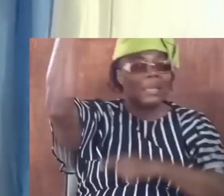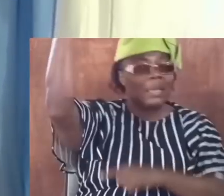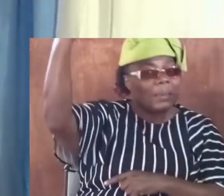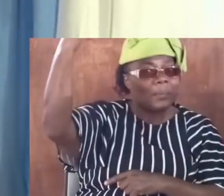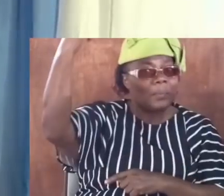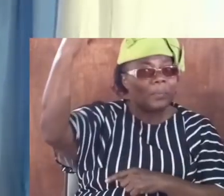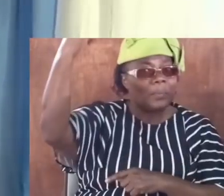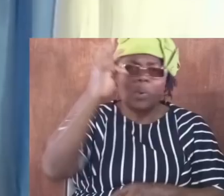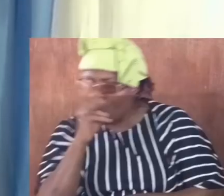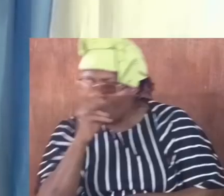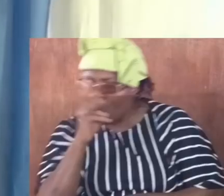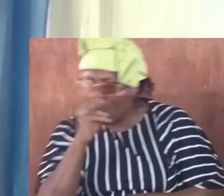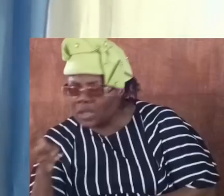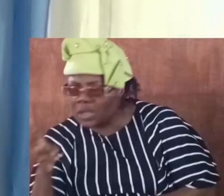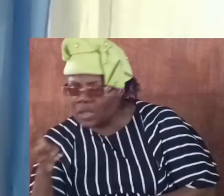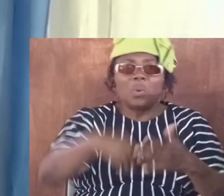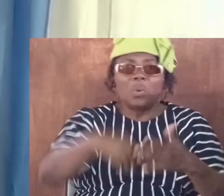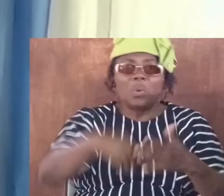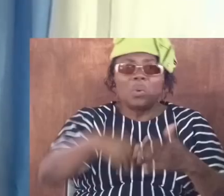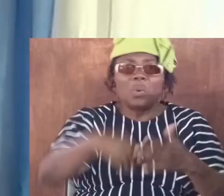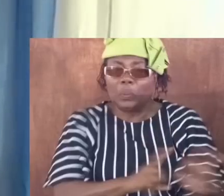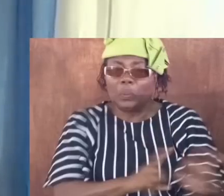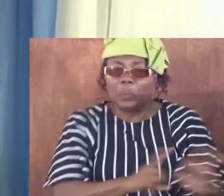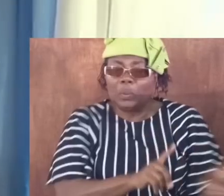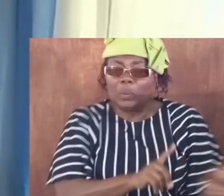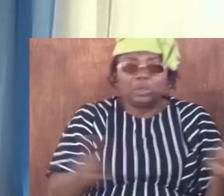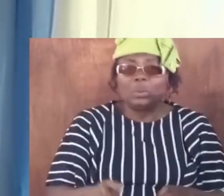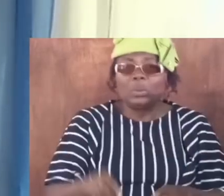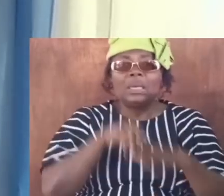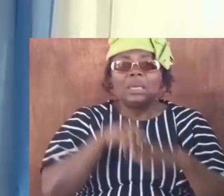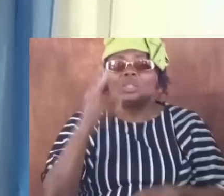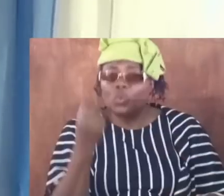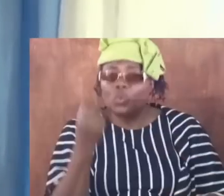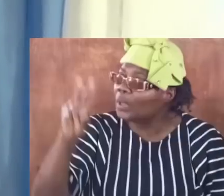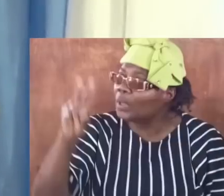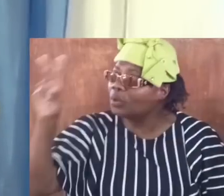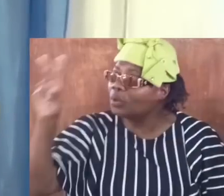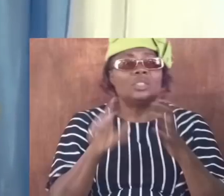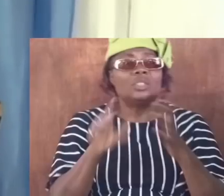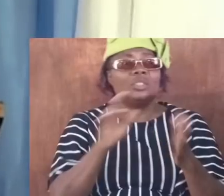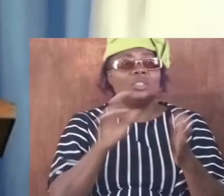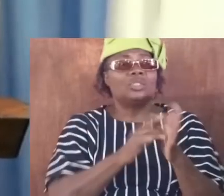2022. God bless you in Jesus' name. Praise the Lord Jesus. Praise the Lord.